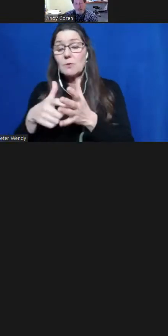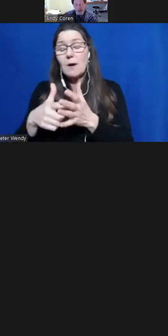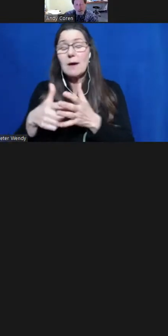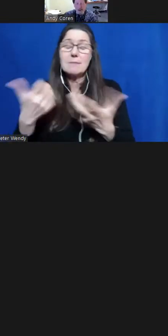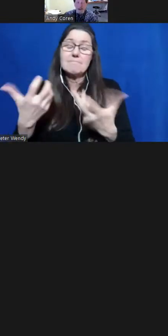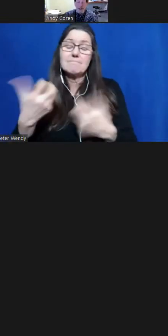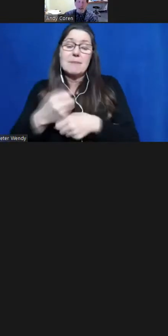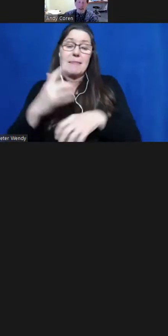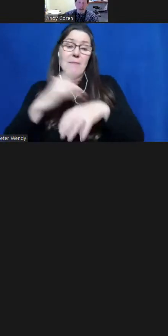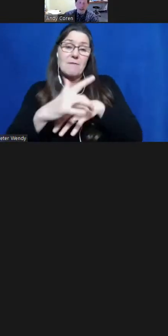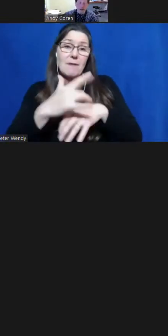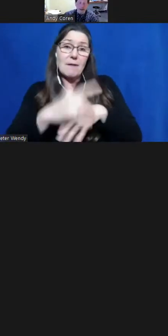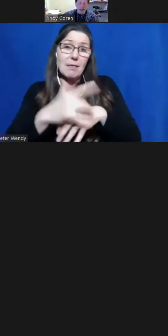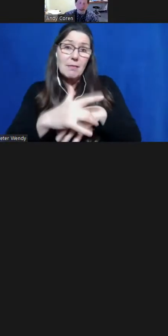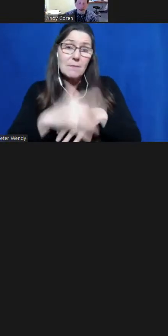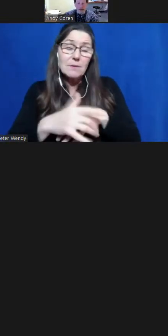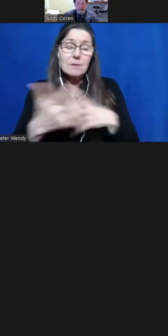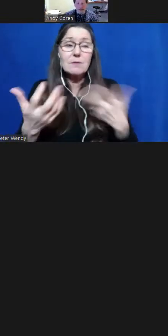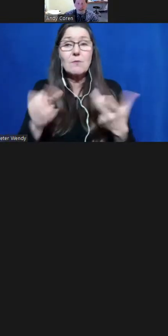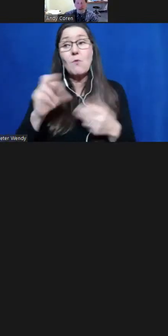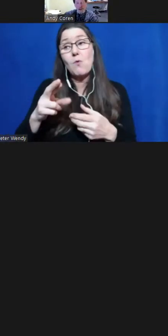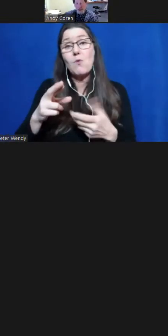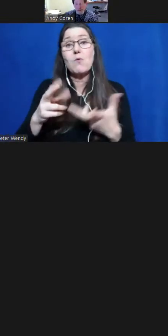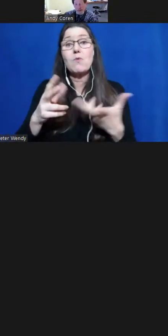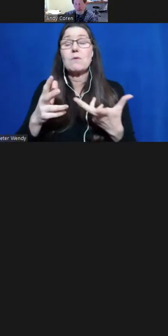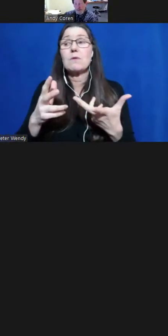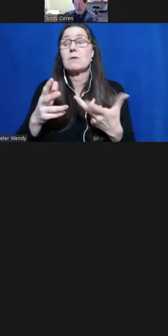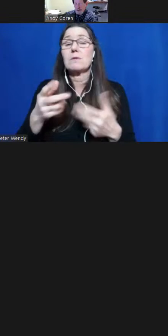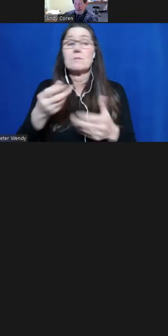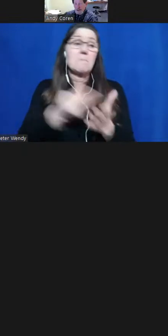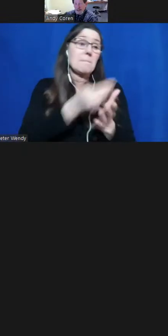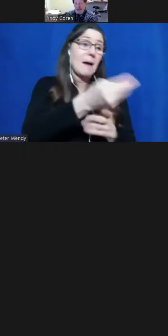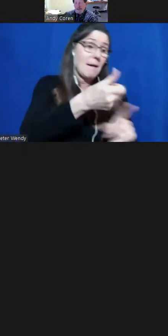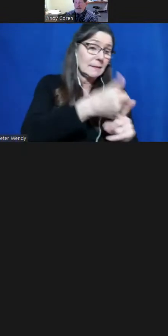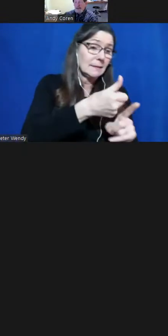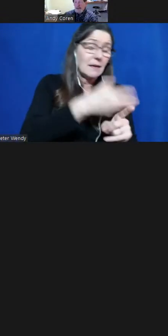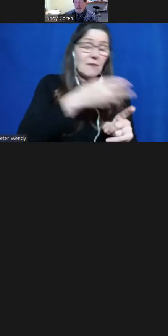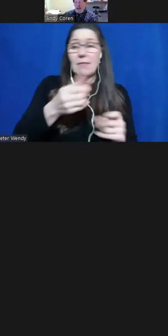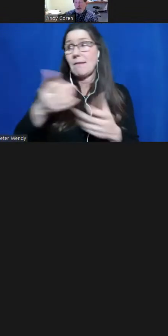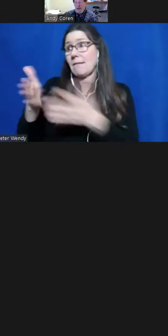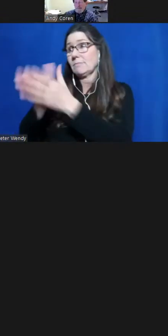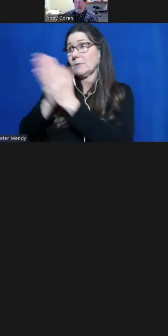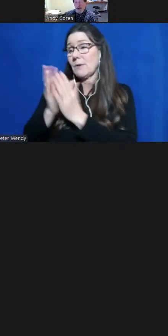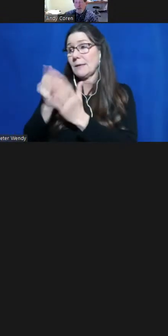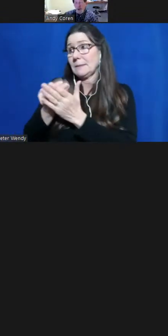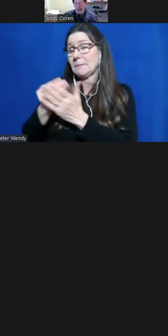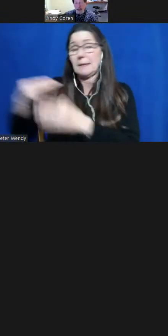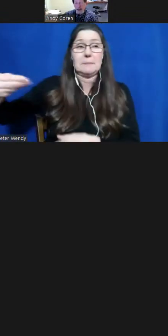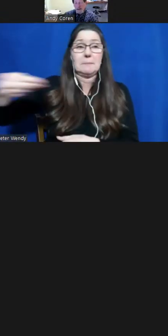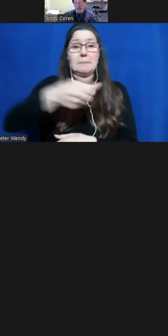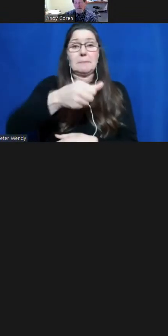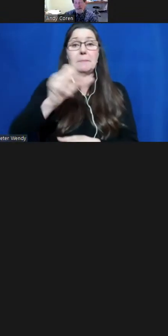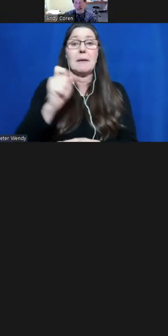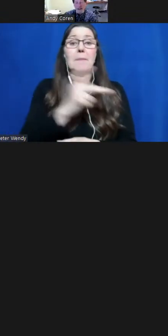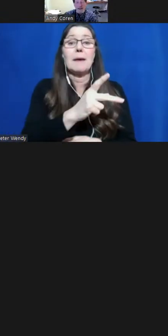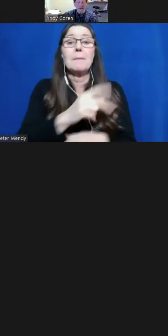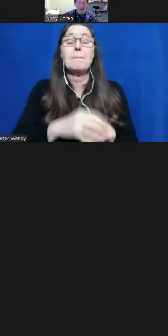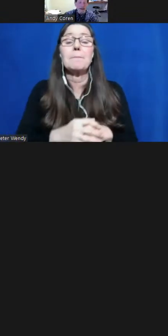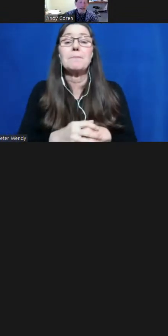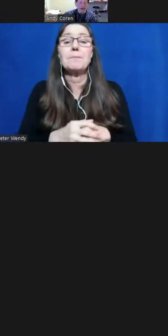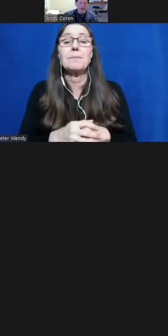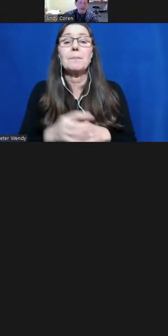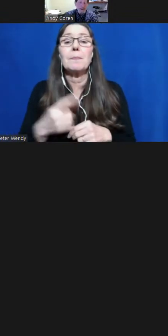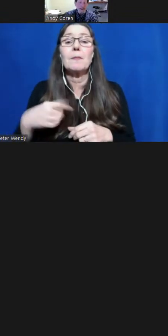least reimburse their insured people for these tests. We got tens